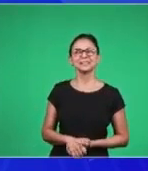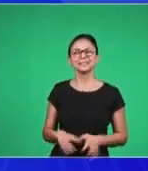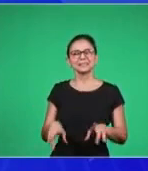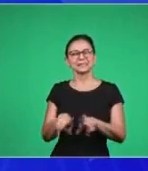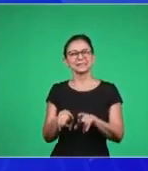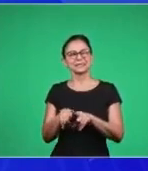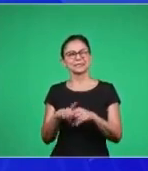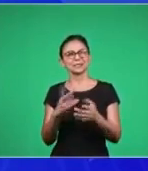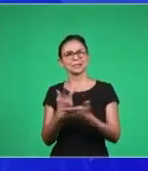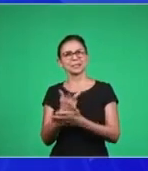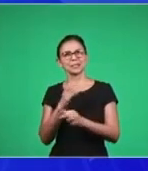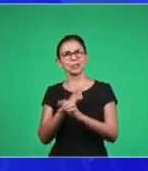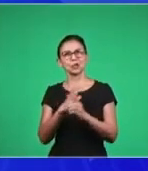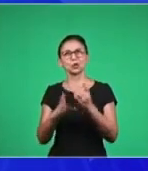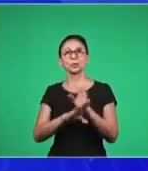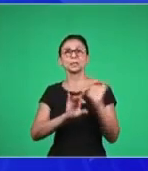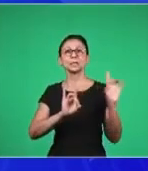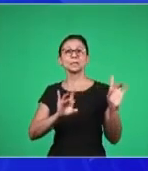evangelistic work.